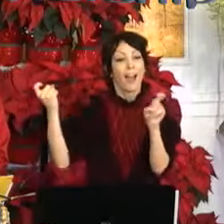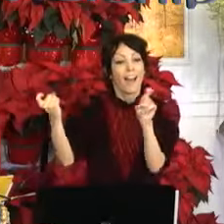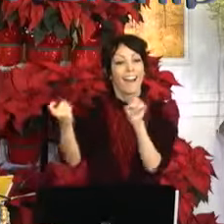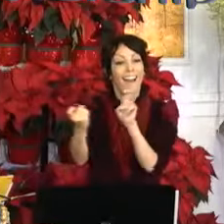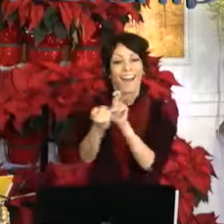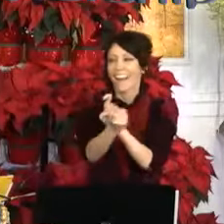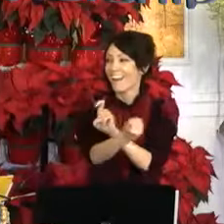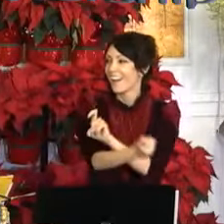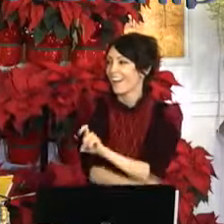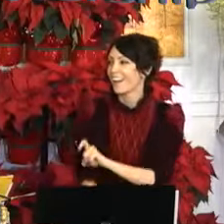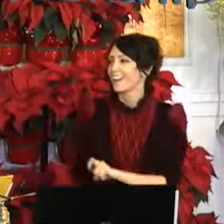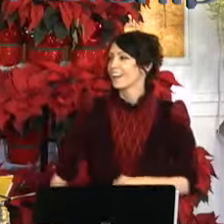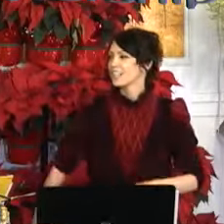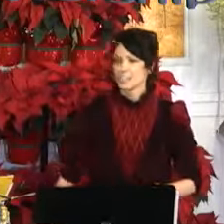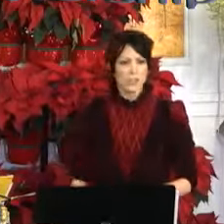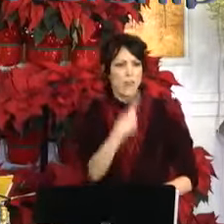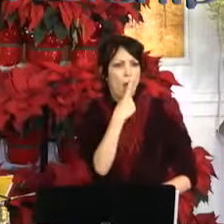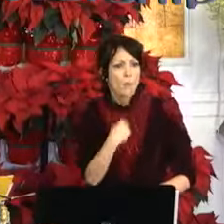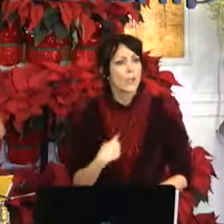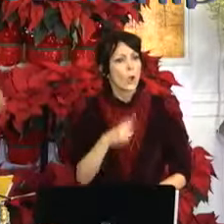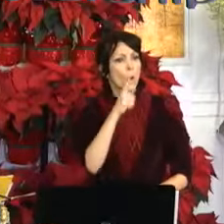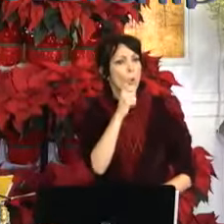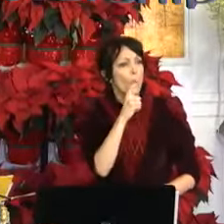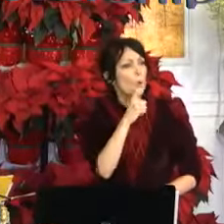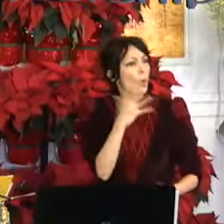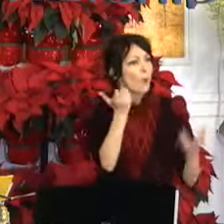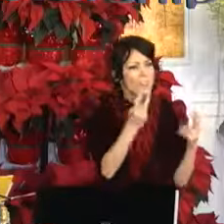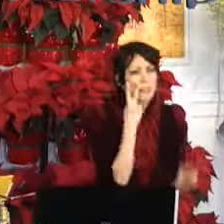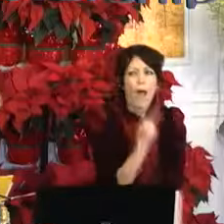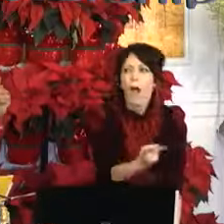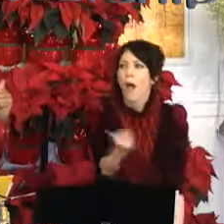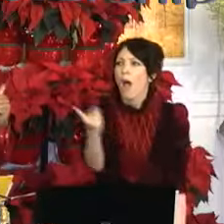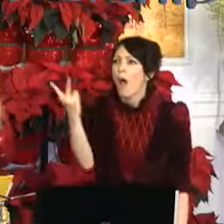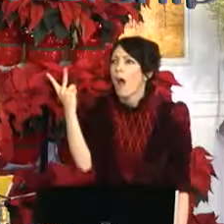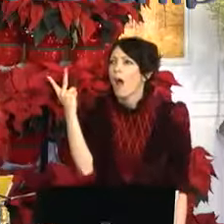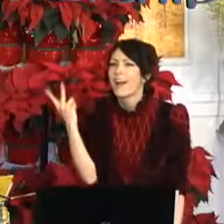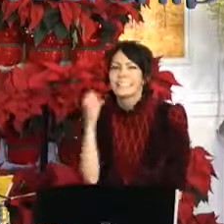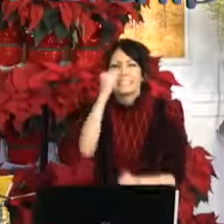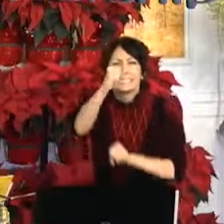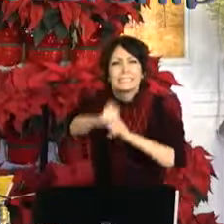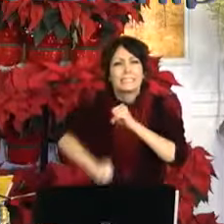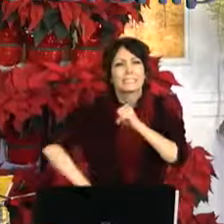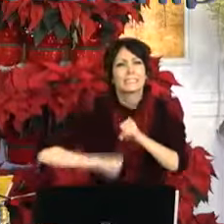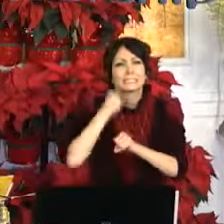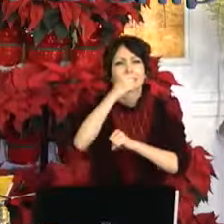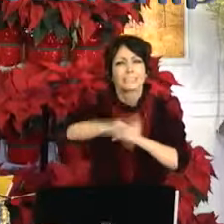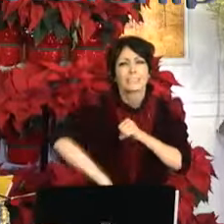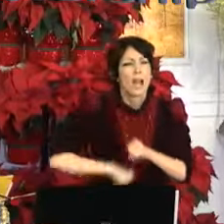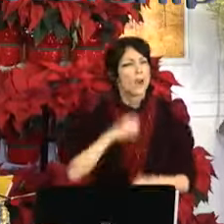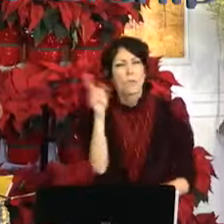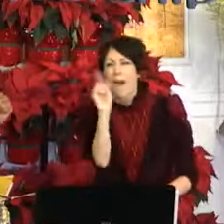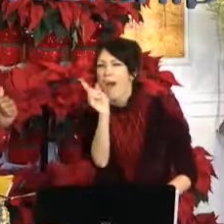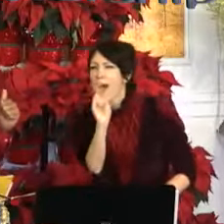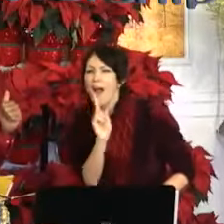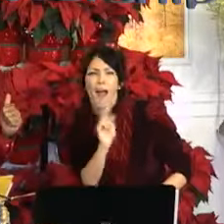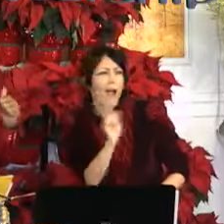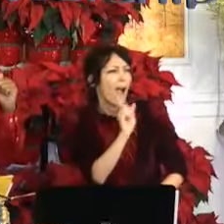along. Tell me who wants to look back on their years and